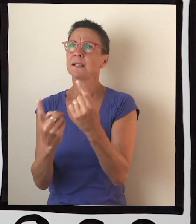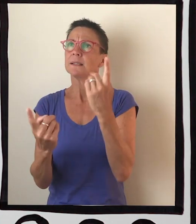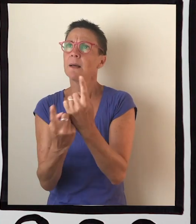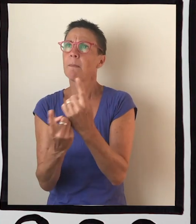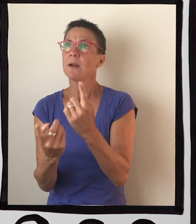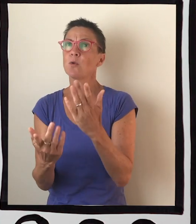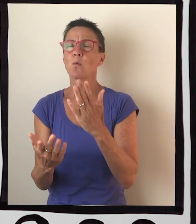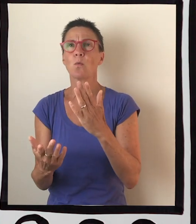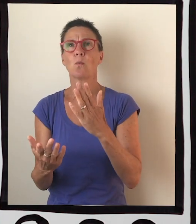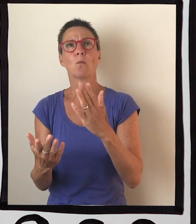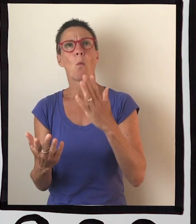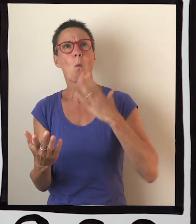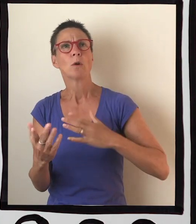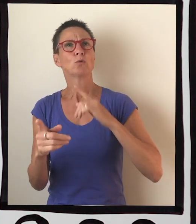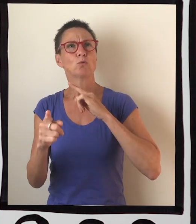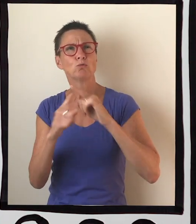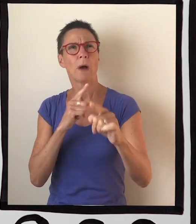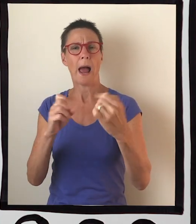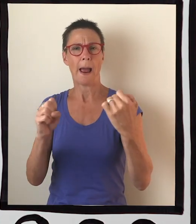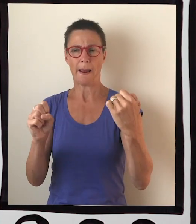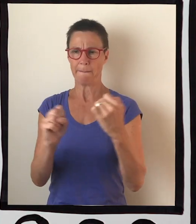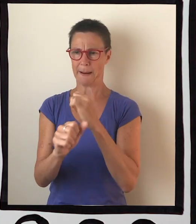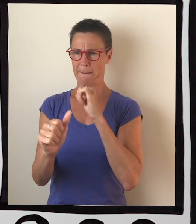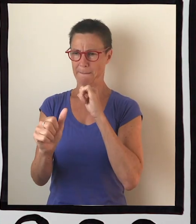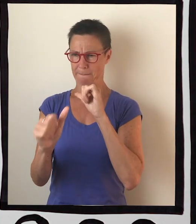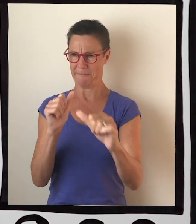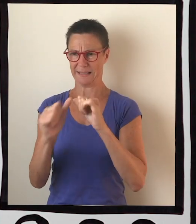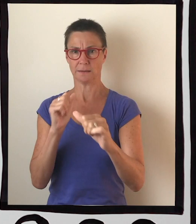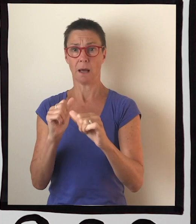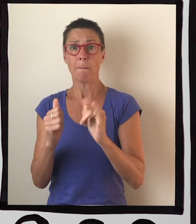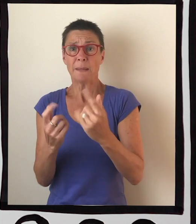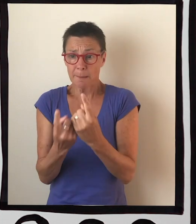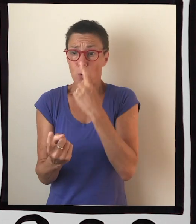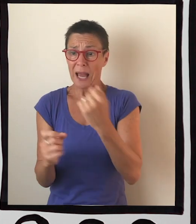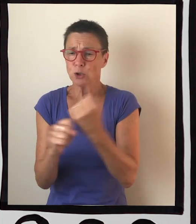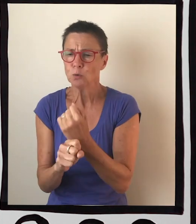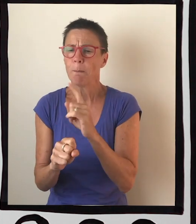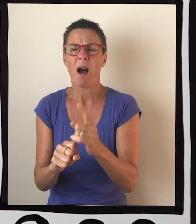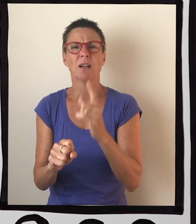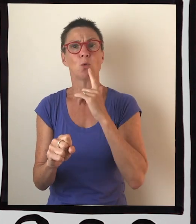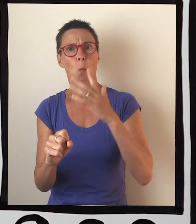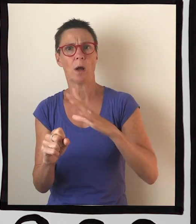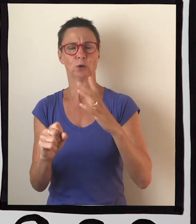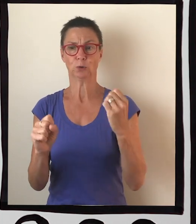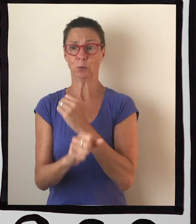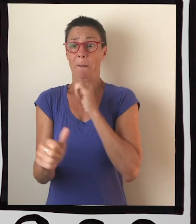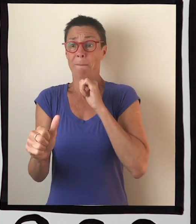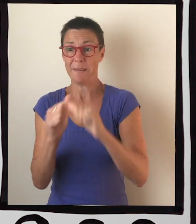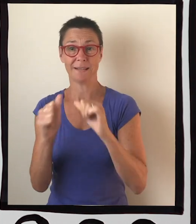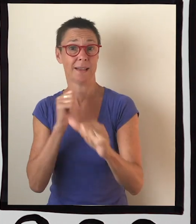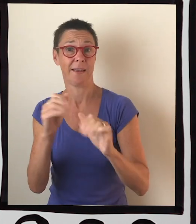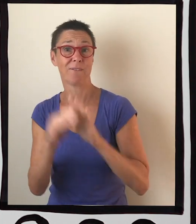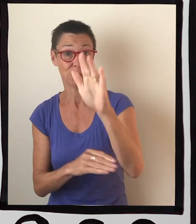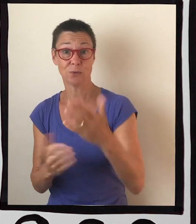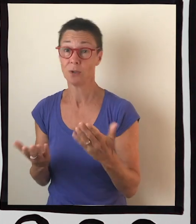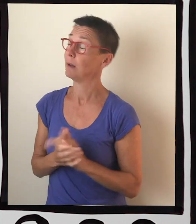about something you'd really like to improve at in the future. So you might not be good at doing it with your hands now, but